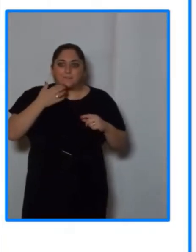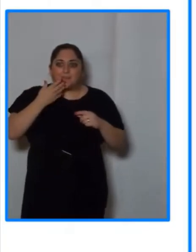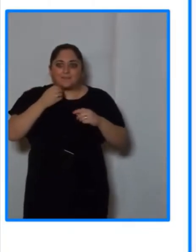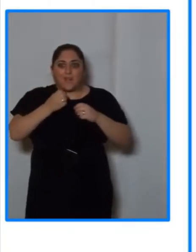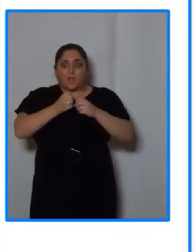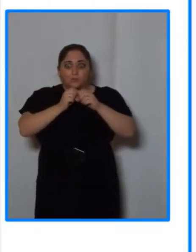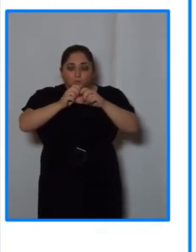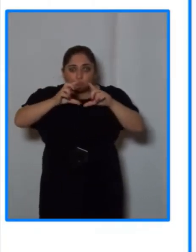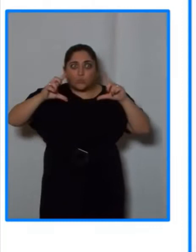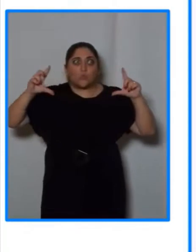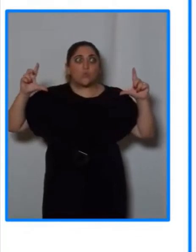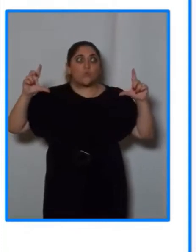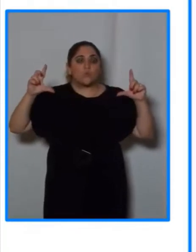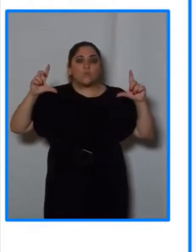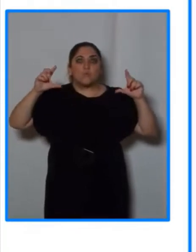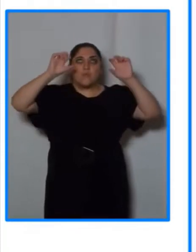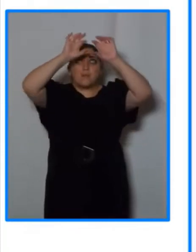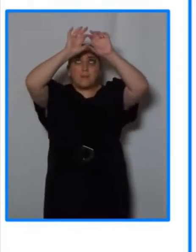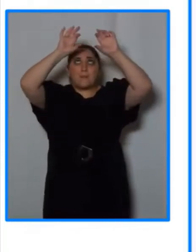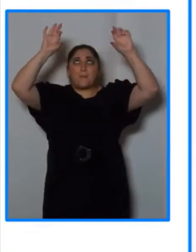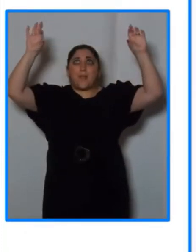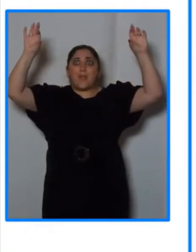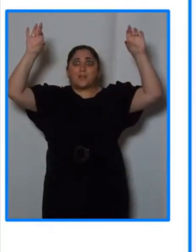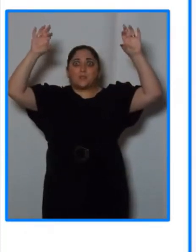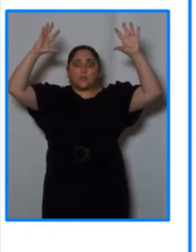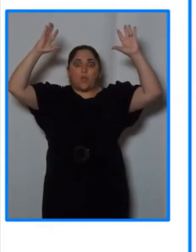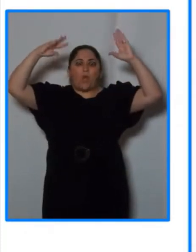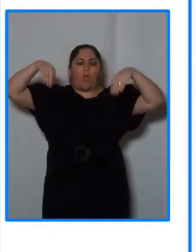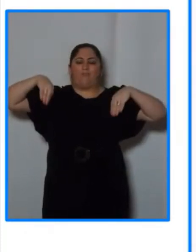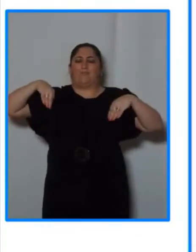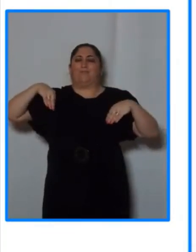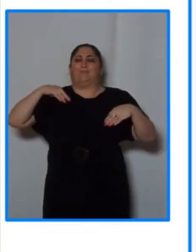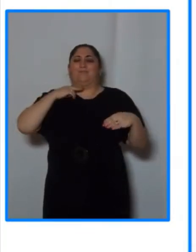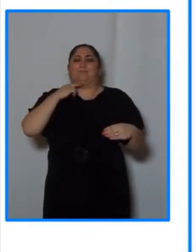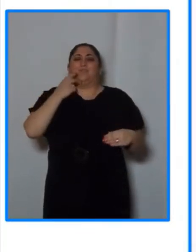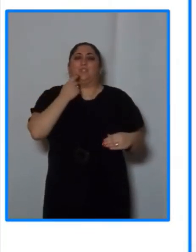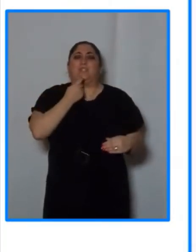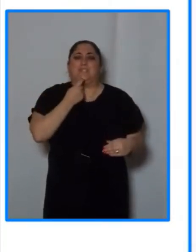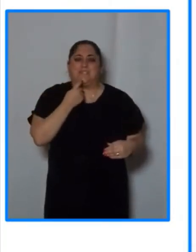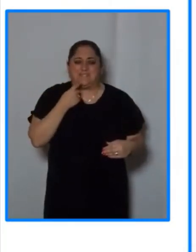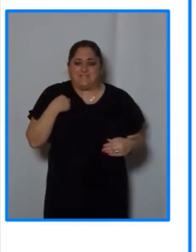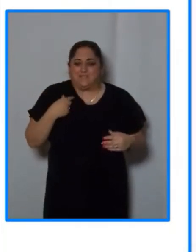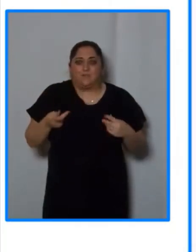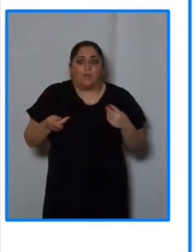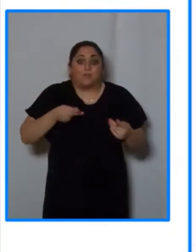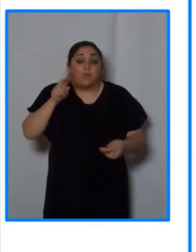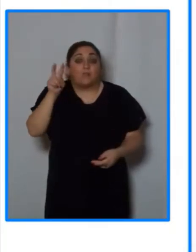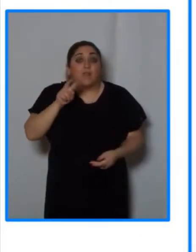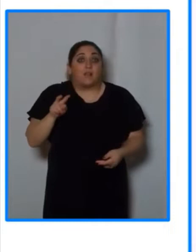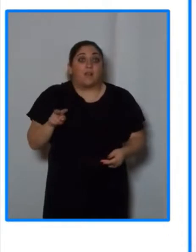the whole menu basically disappeared completely and prevented me from navigating further.